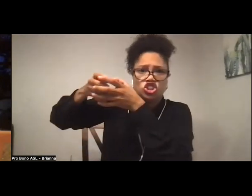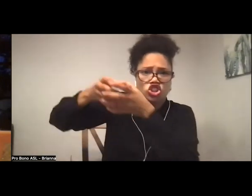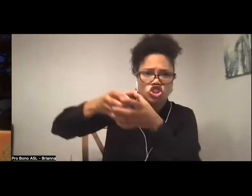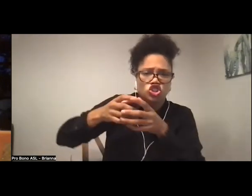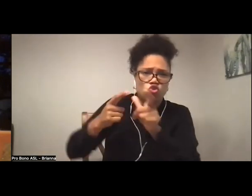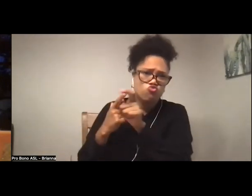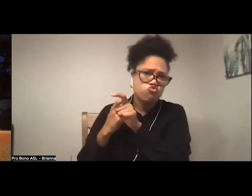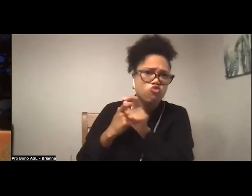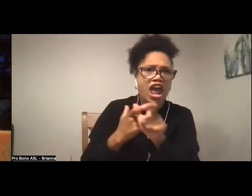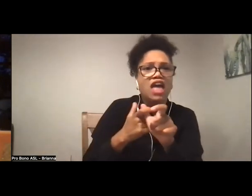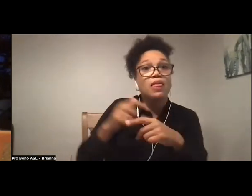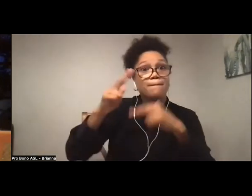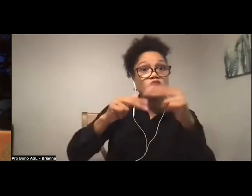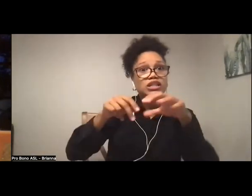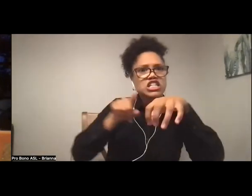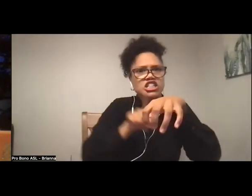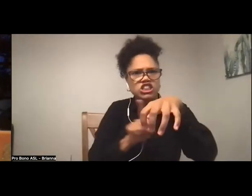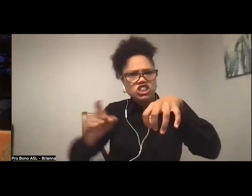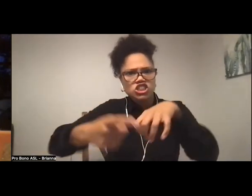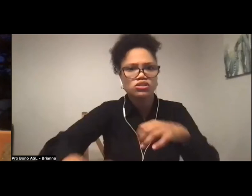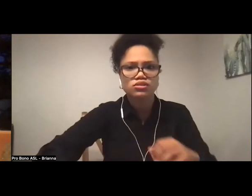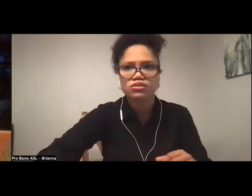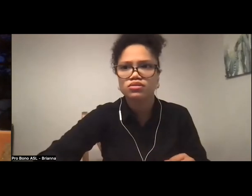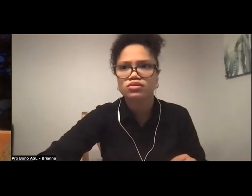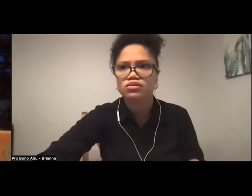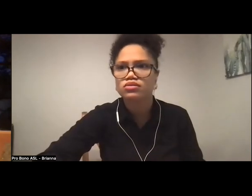the building.